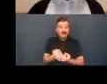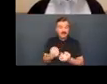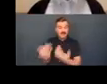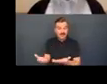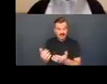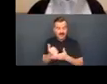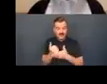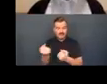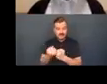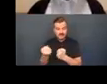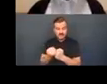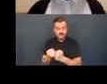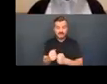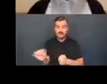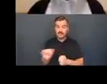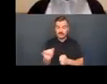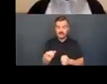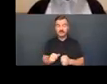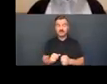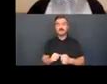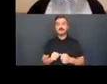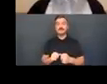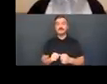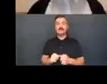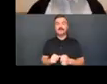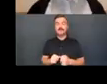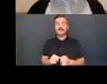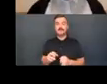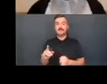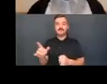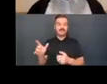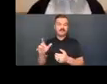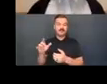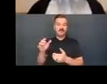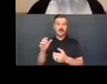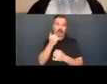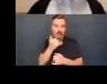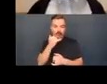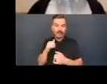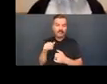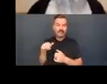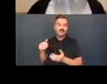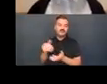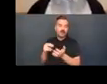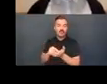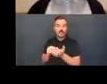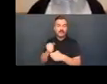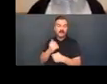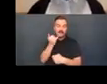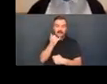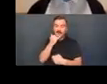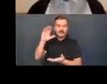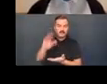also reduced, um, uh, medical error and also reduced